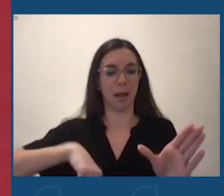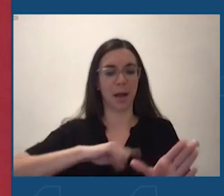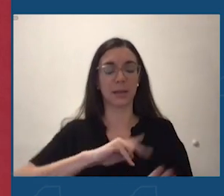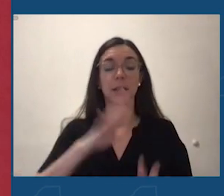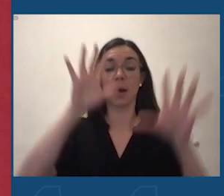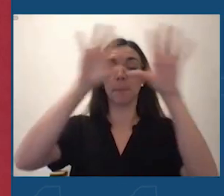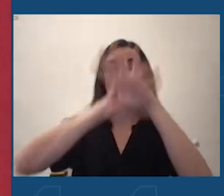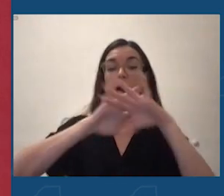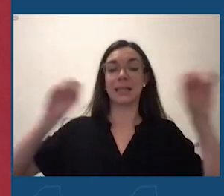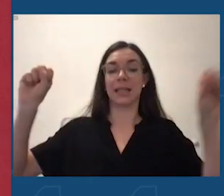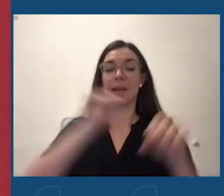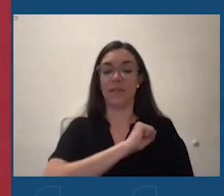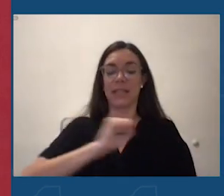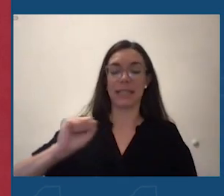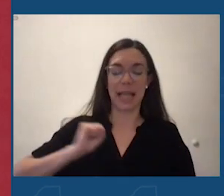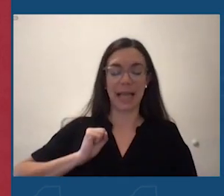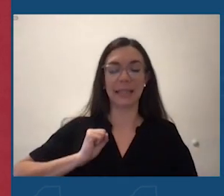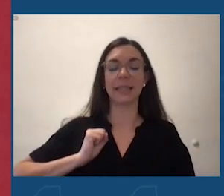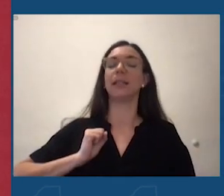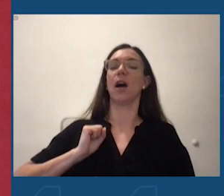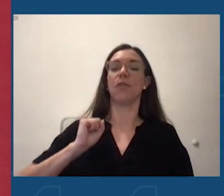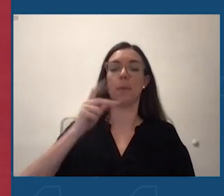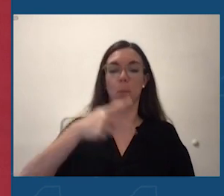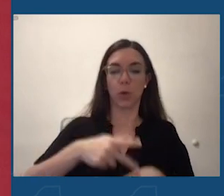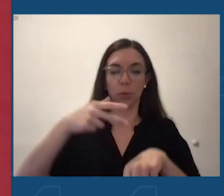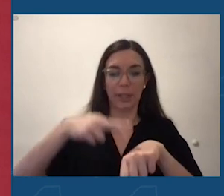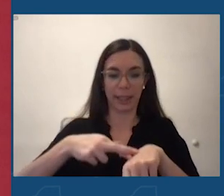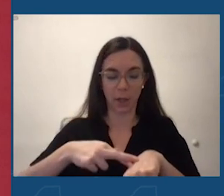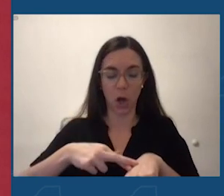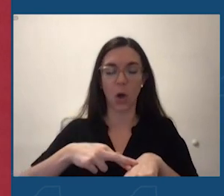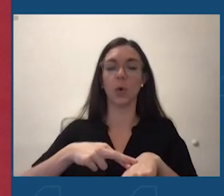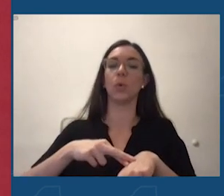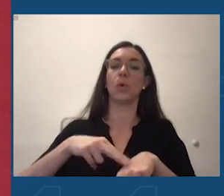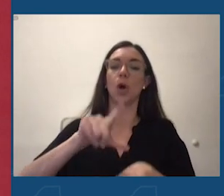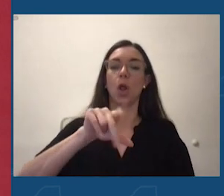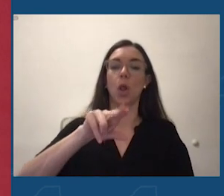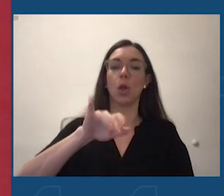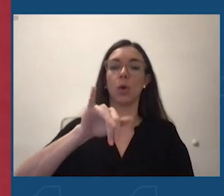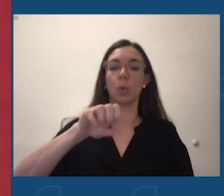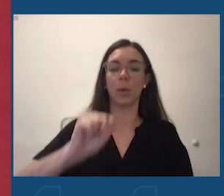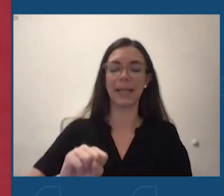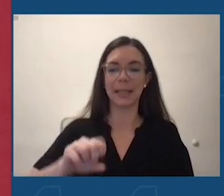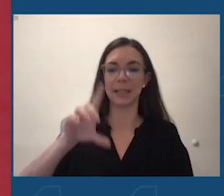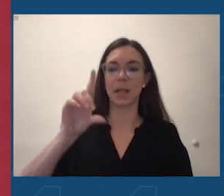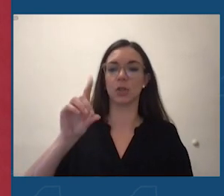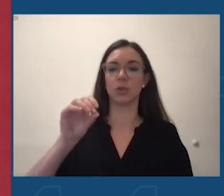Puerto Rico, Jose Luis Dalmo, is here. Dalmo is here as well. Let's see, I don't see him.